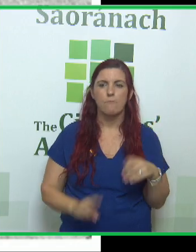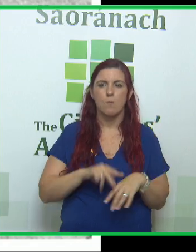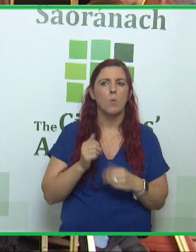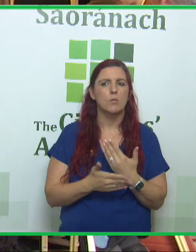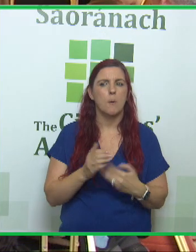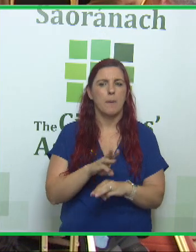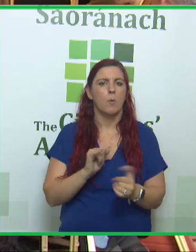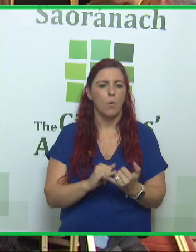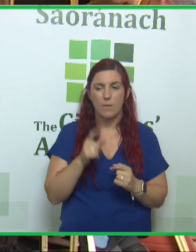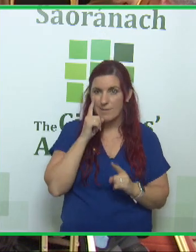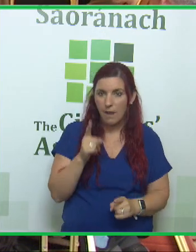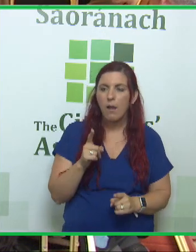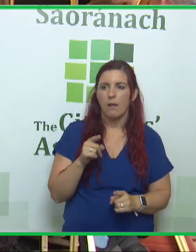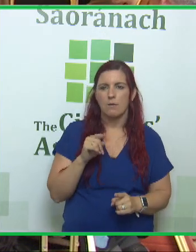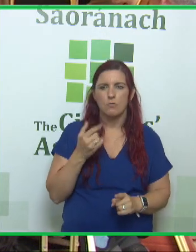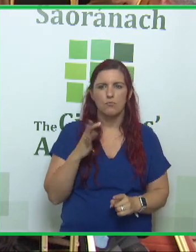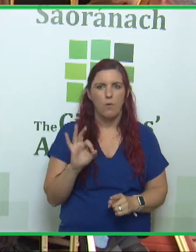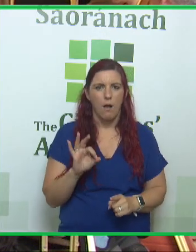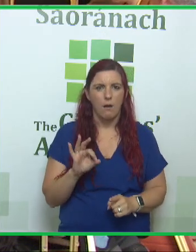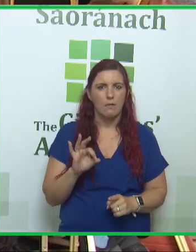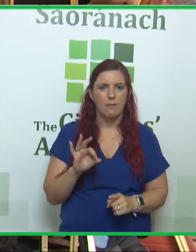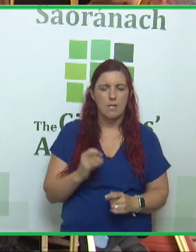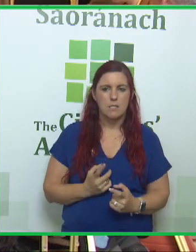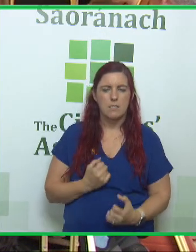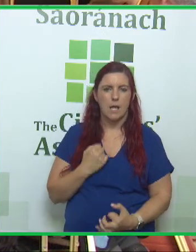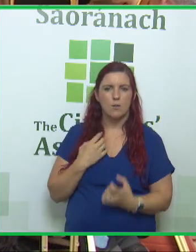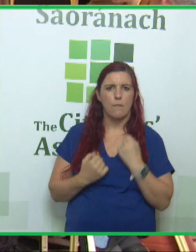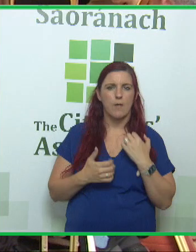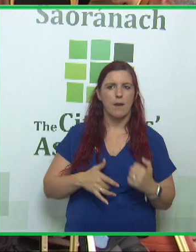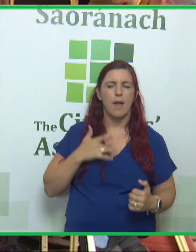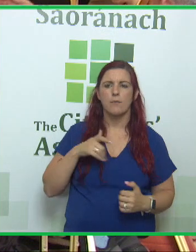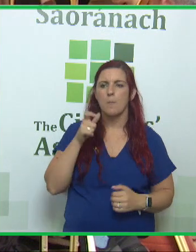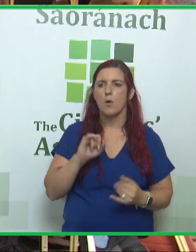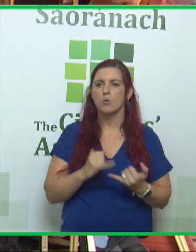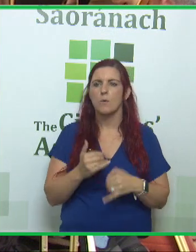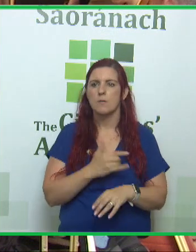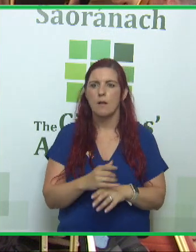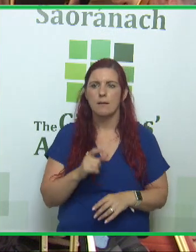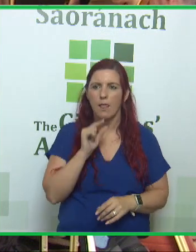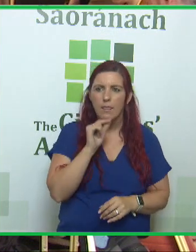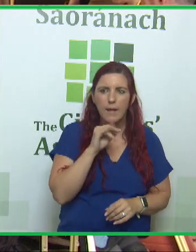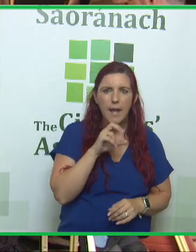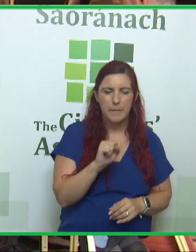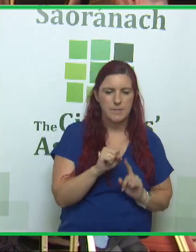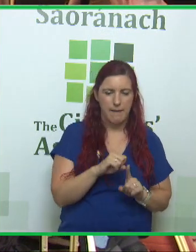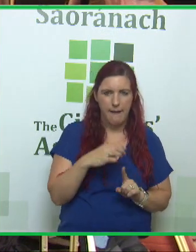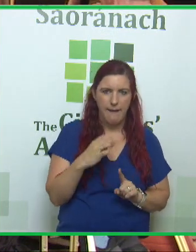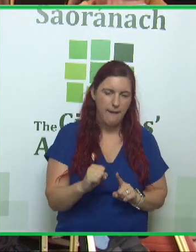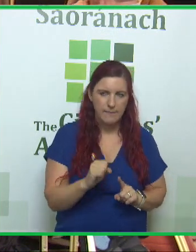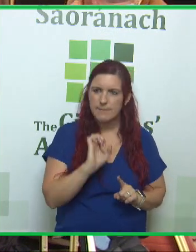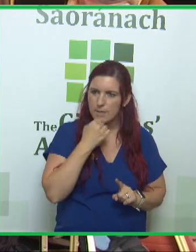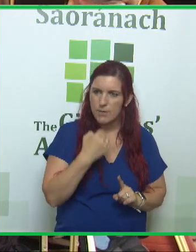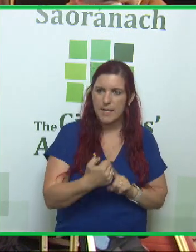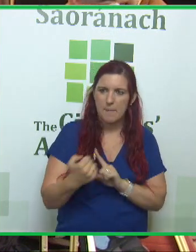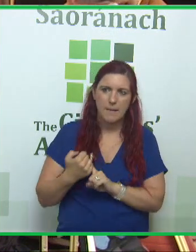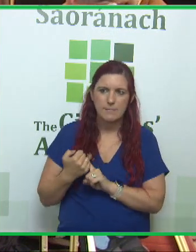we see, the drug of abuse, the first one to start with is cannabis. The one they're using mostly is cannabis. So it has a significant impact